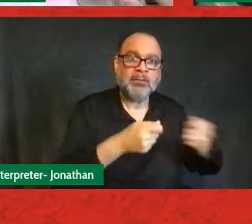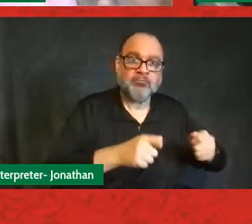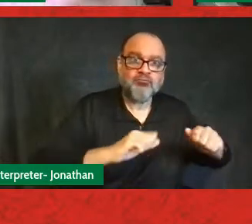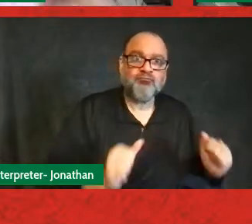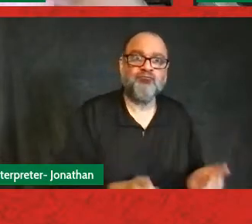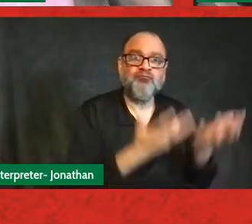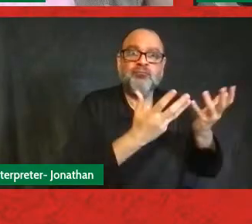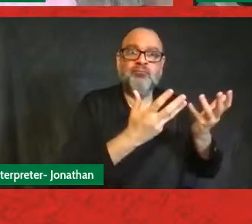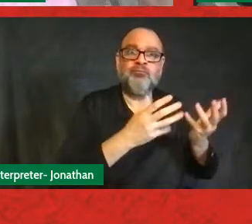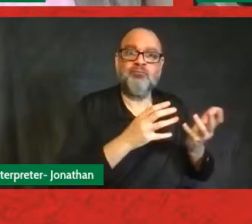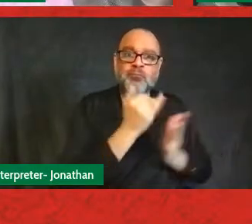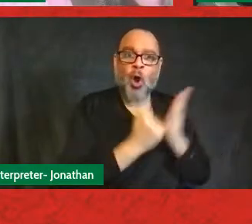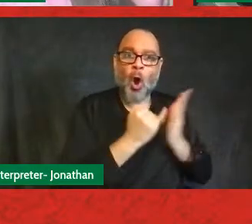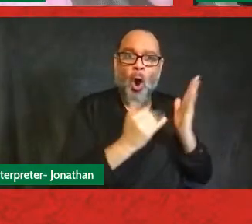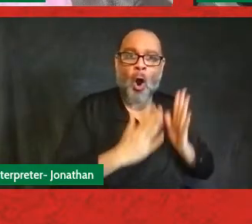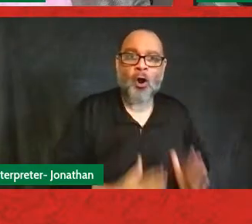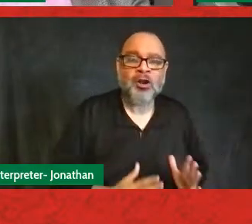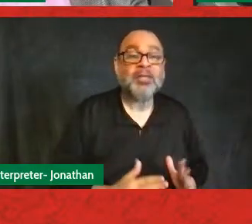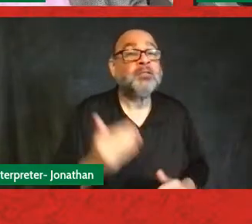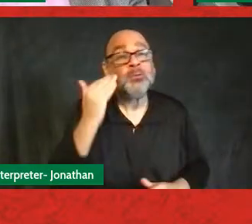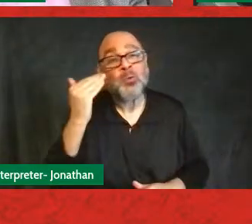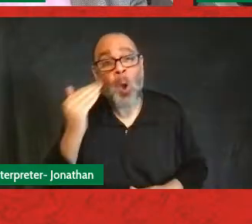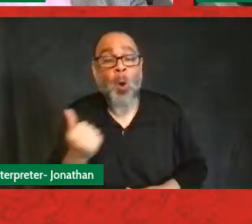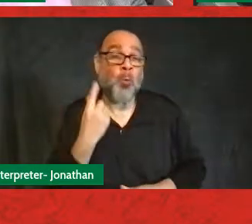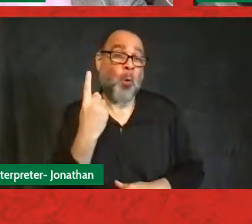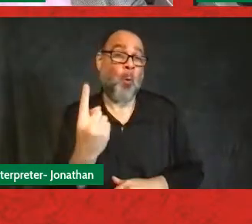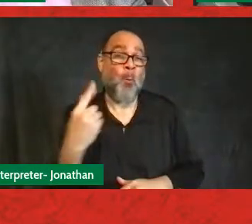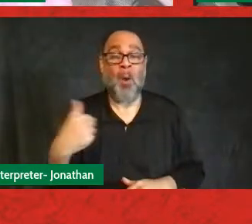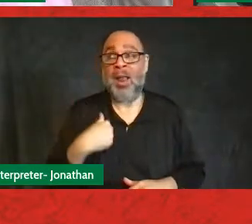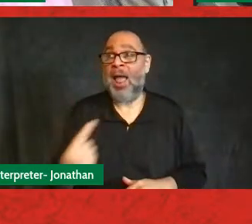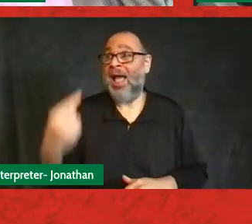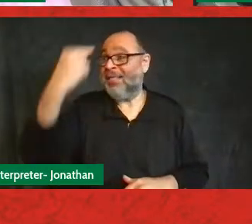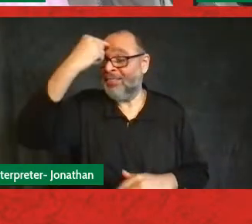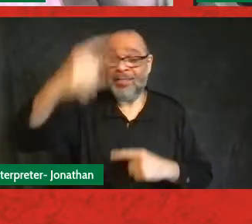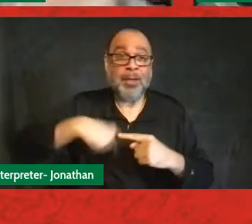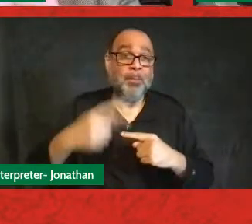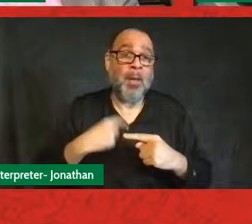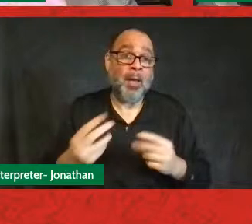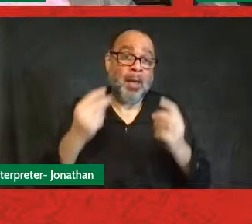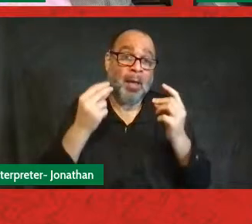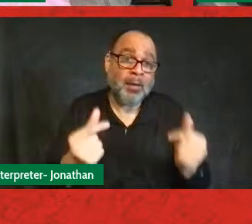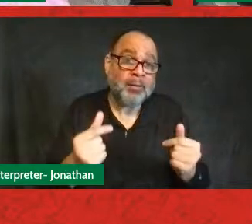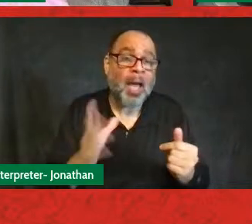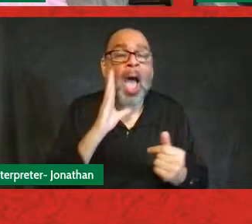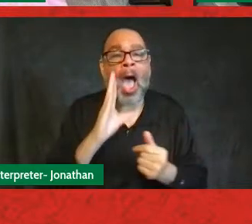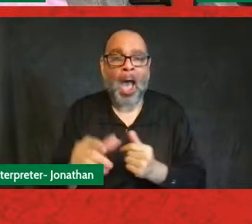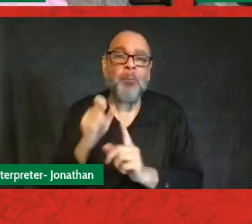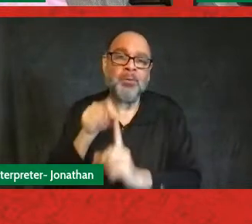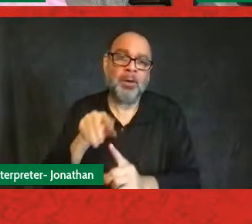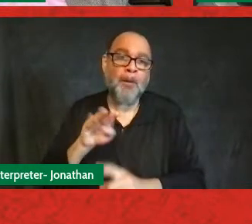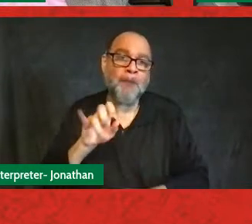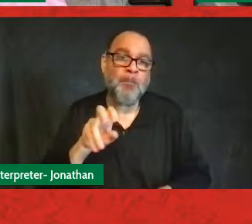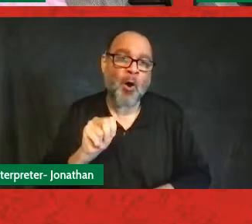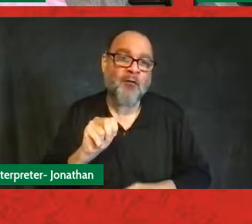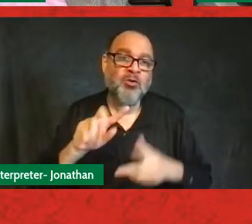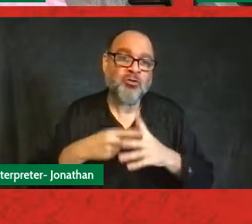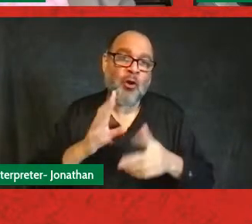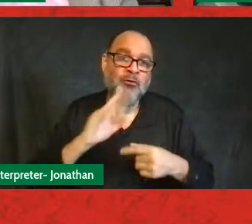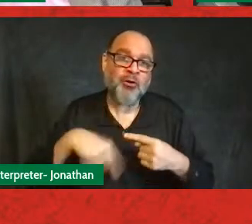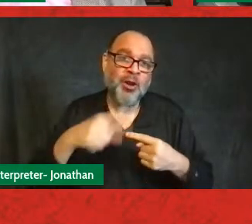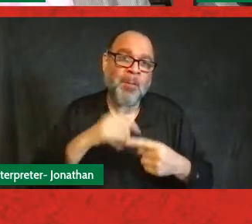the African Grove. And of course, there's one who, of course, comes to mind right away. I'm going to make Marvin start talking about it. Okay,